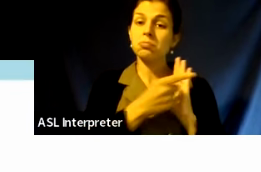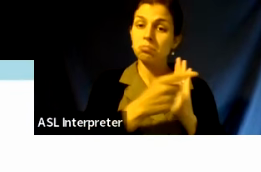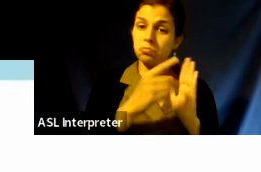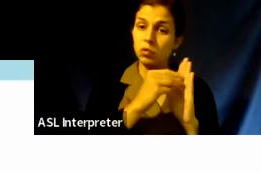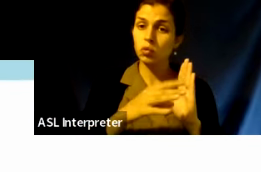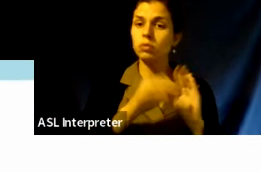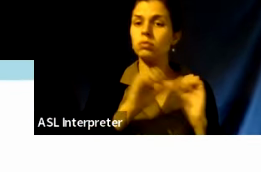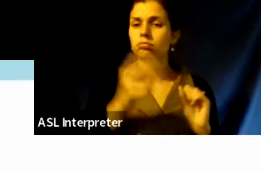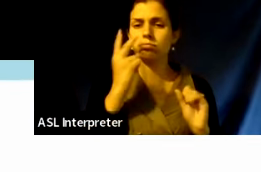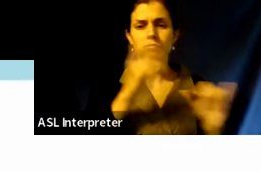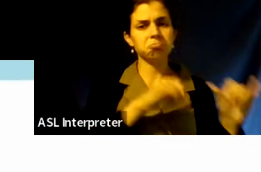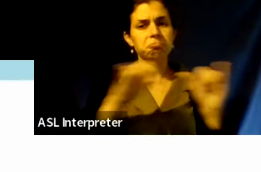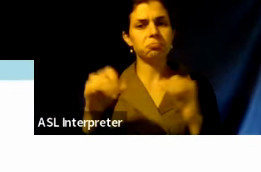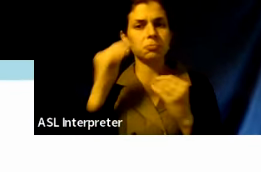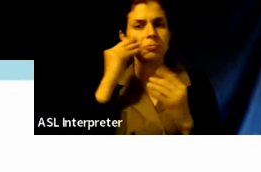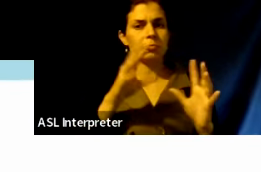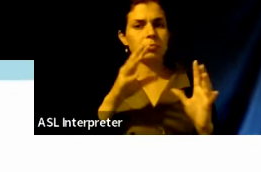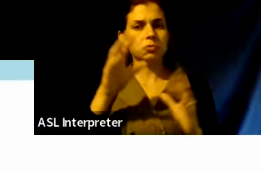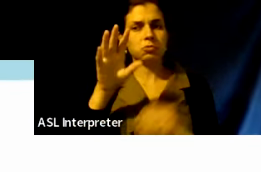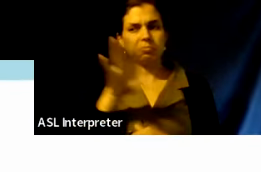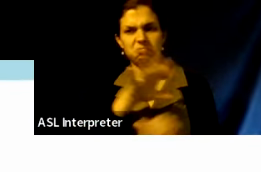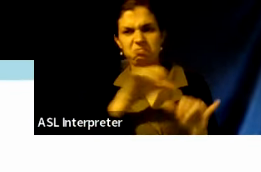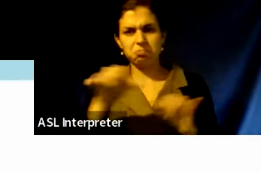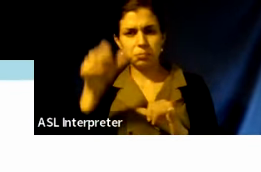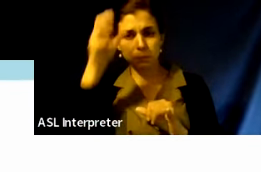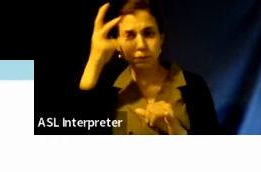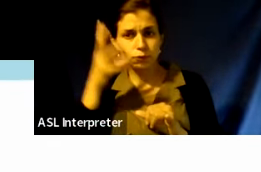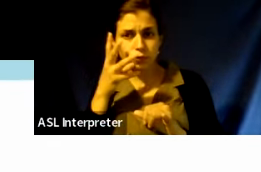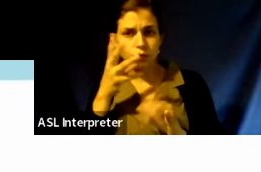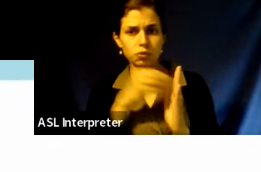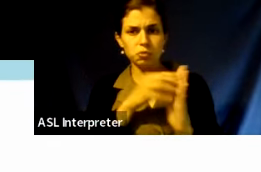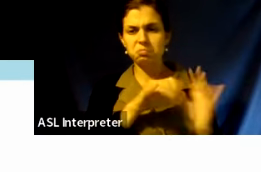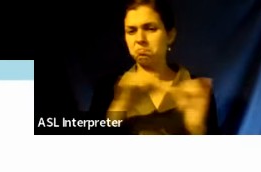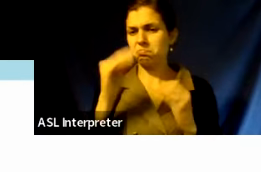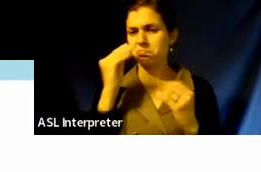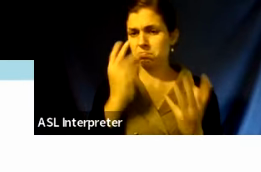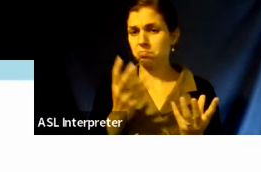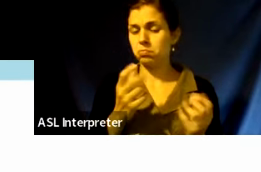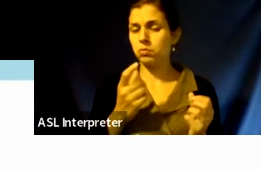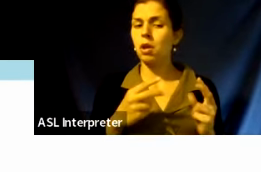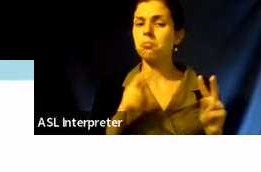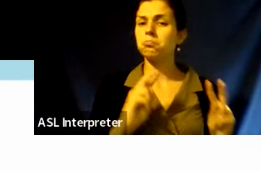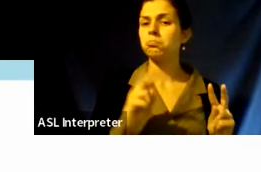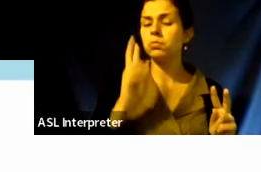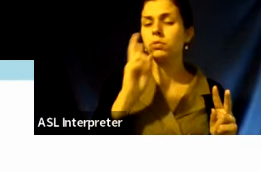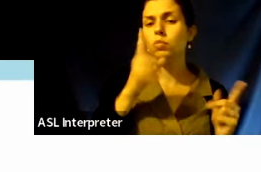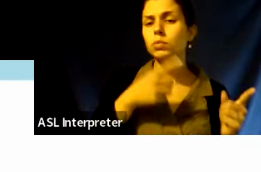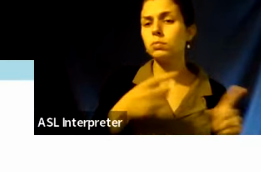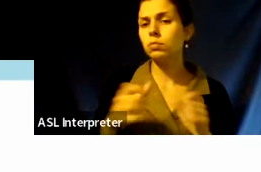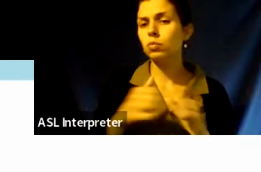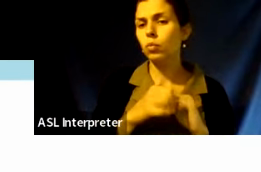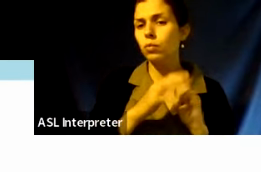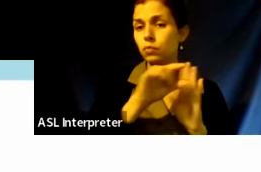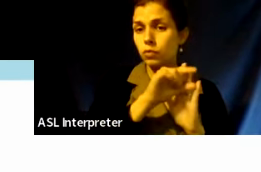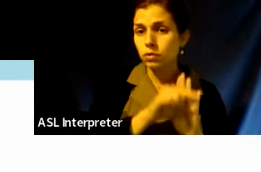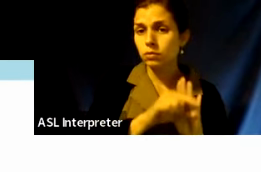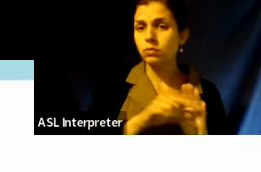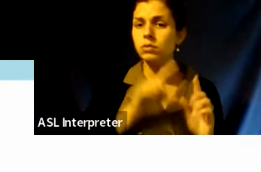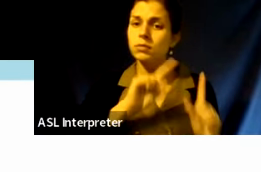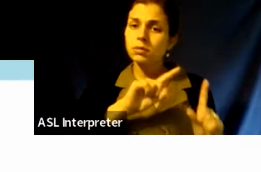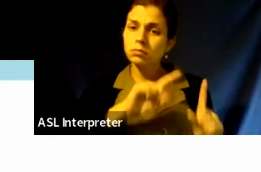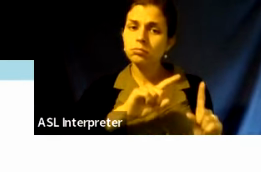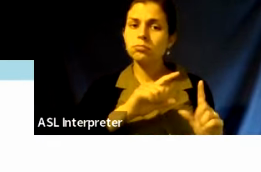that their parents or guardians can see and keep up on, what's happening with their grades and their attendance tracking and so forth, and